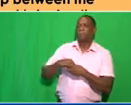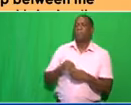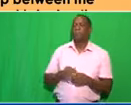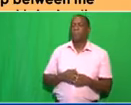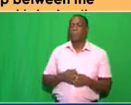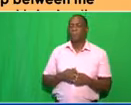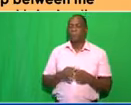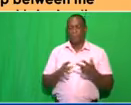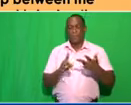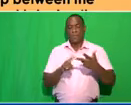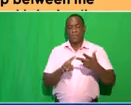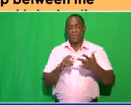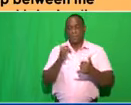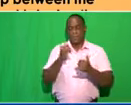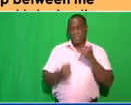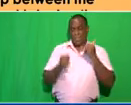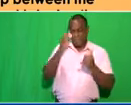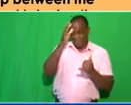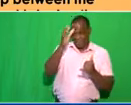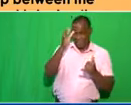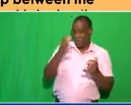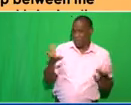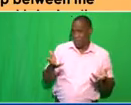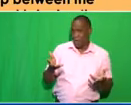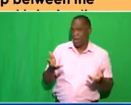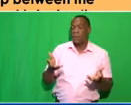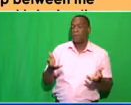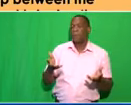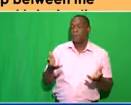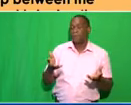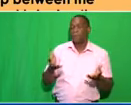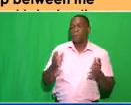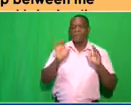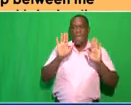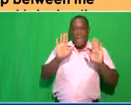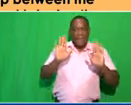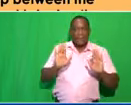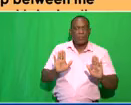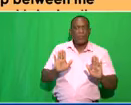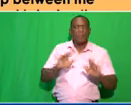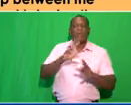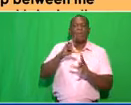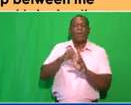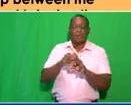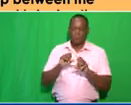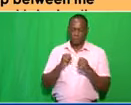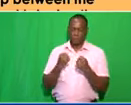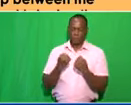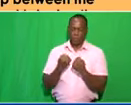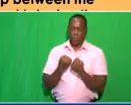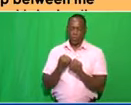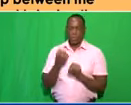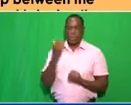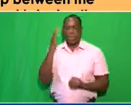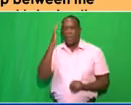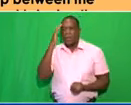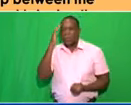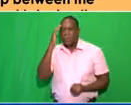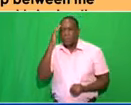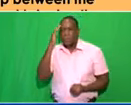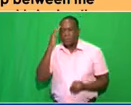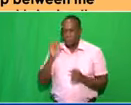conception that we want to look at is that excellence as social consciousness. This is where